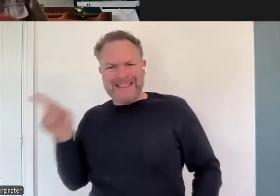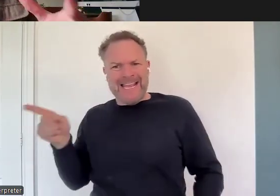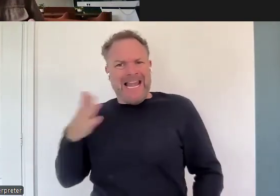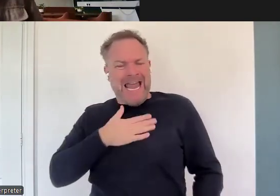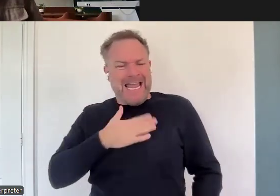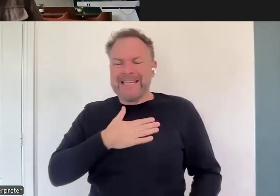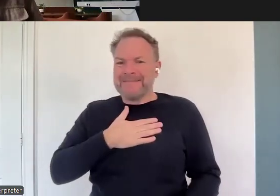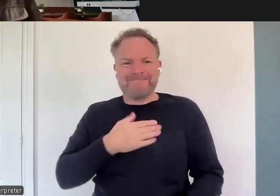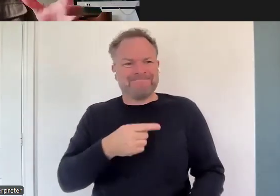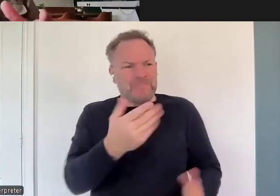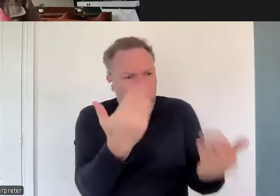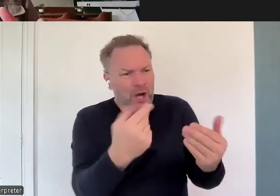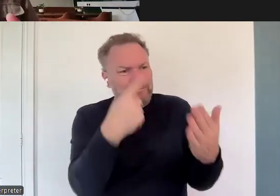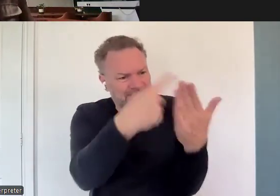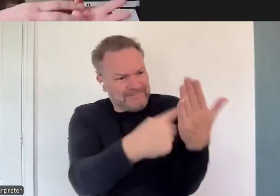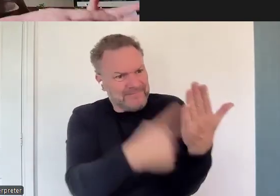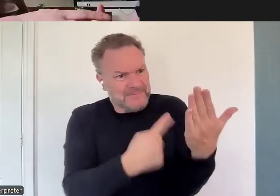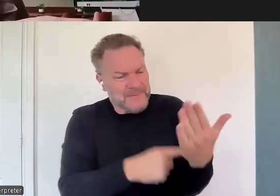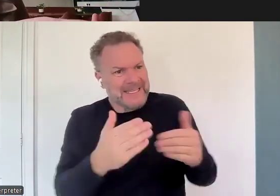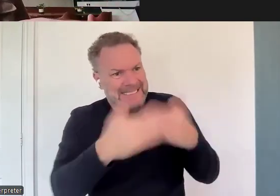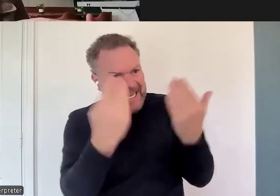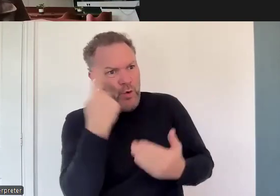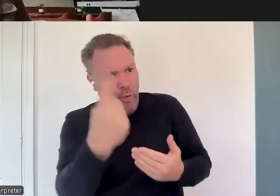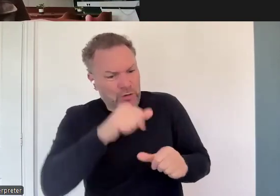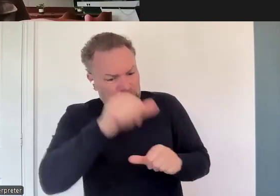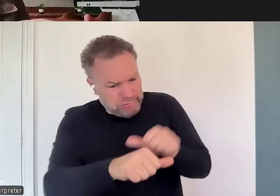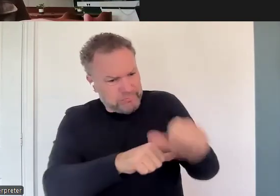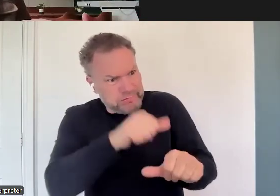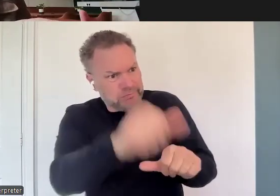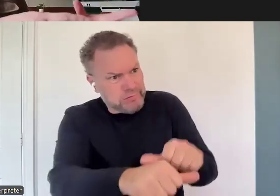clearly what will happen from day one, from the point we write the application.